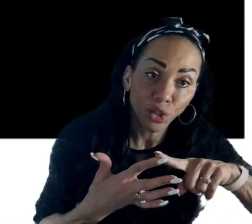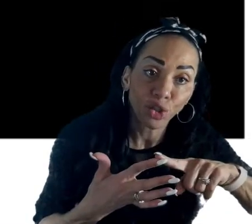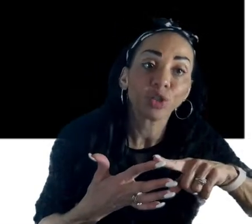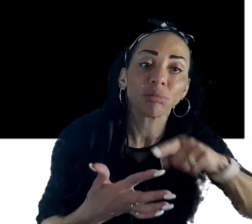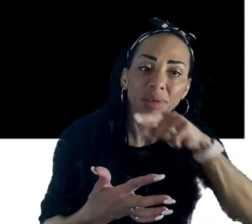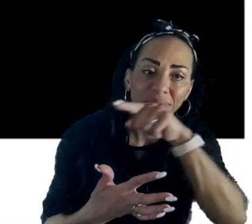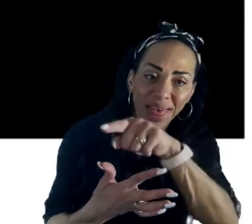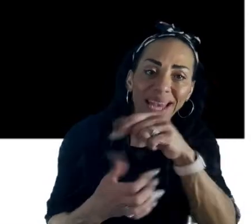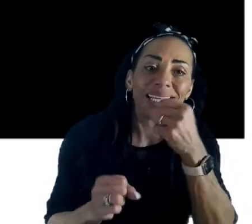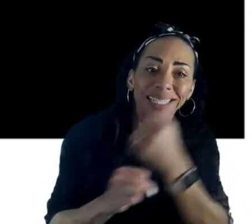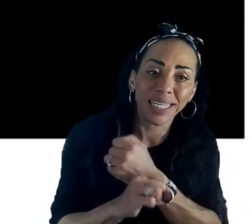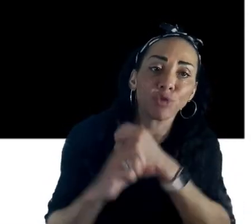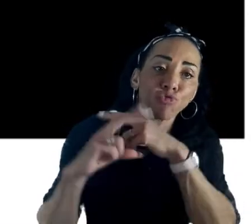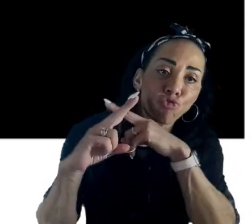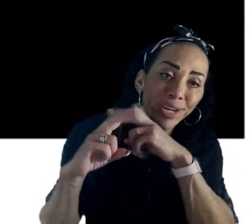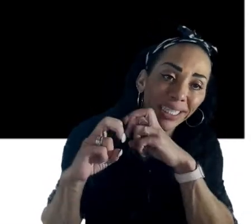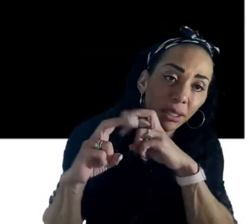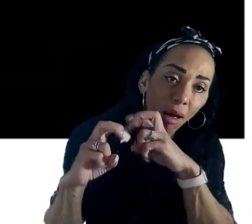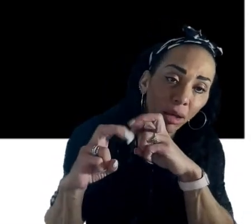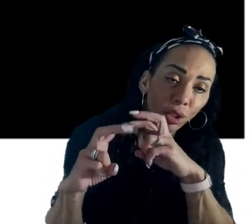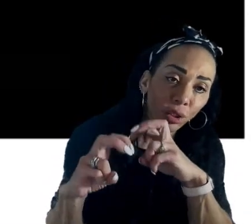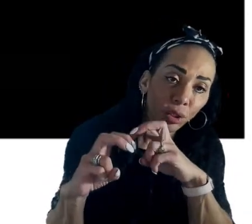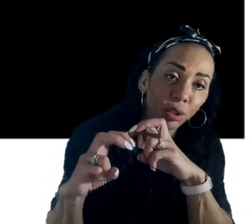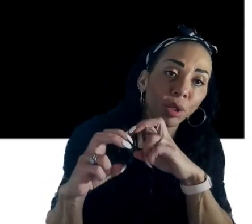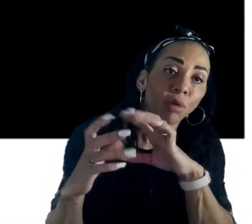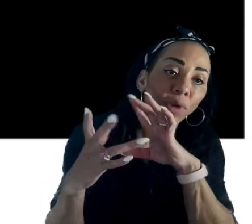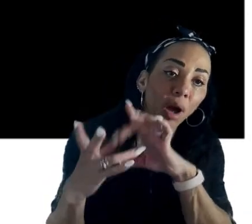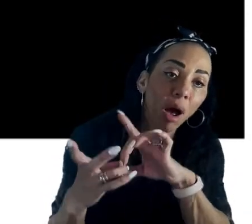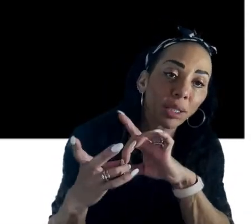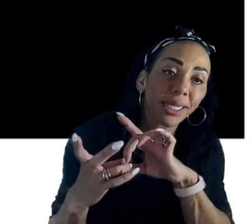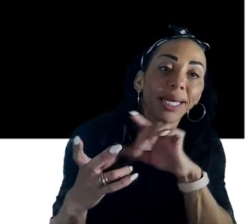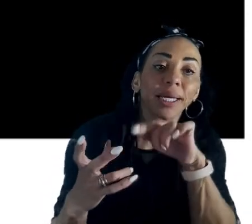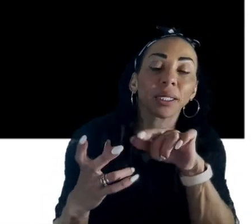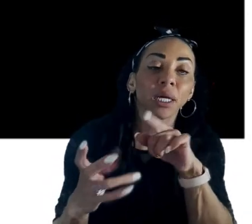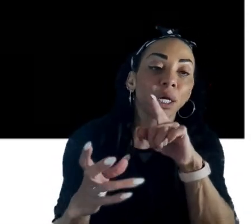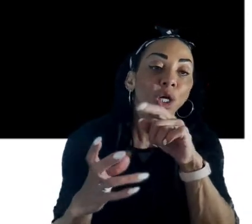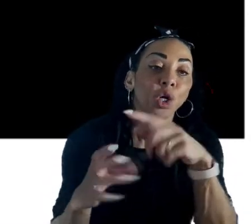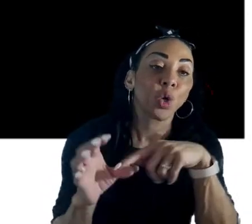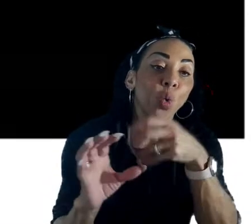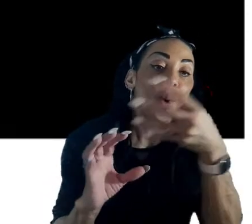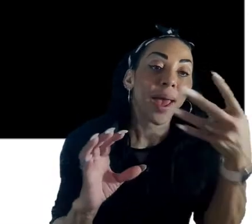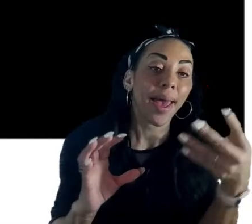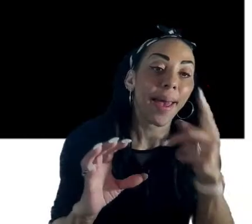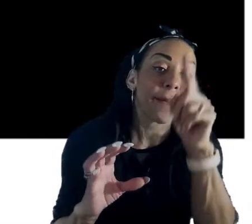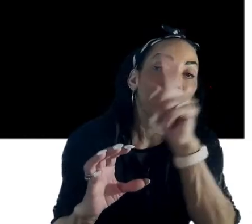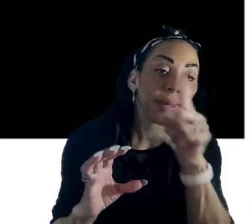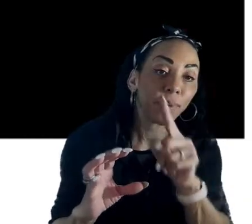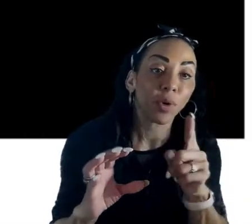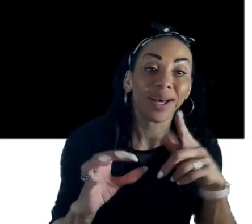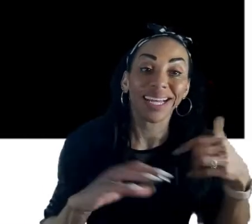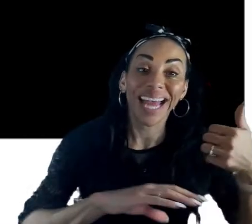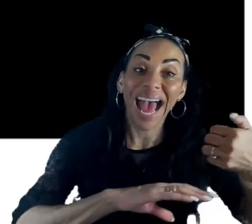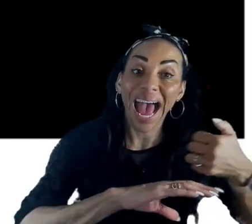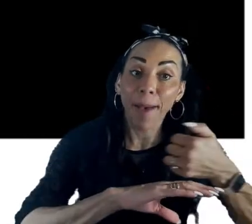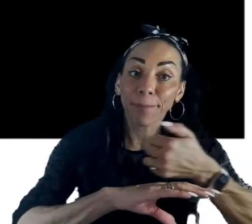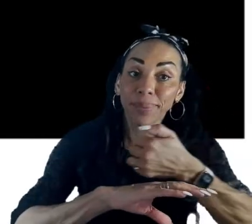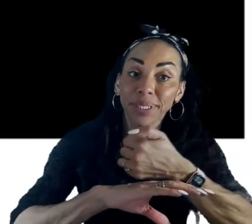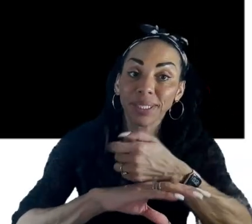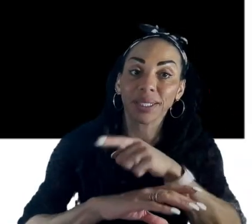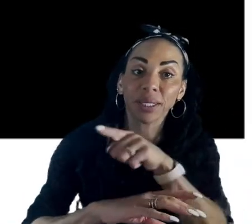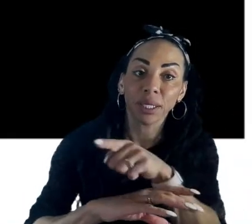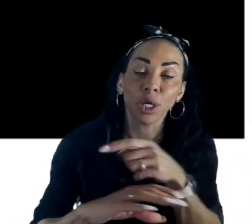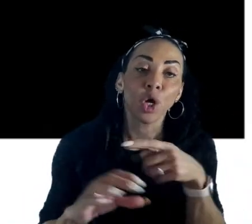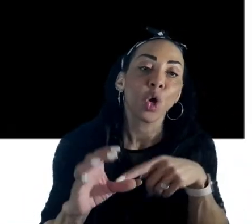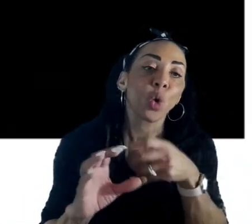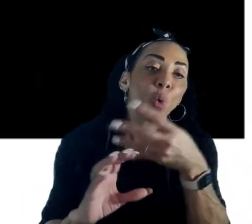research around queer people and apps like this. And it said that queer people often have a pressure